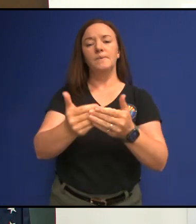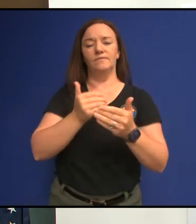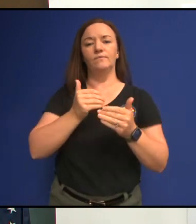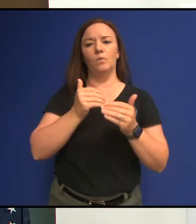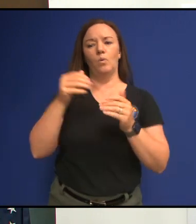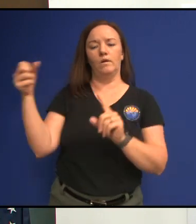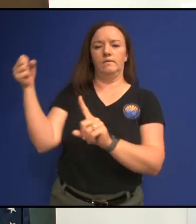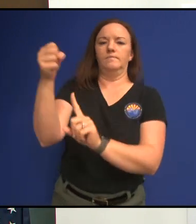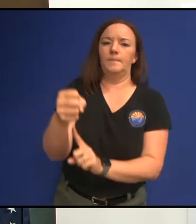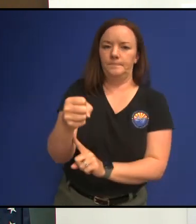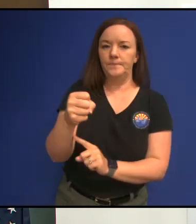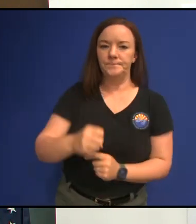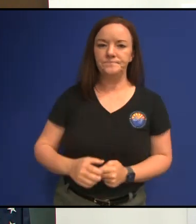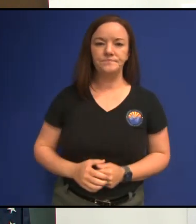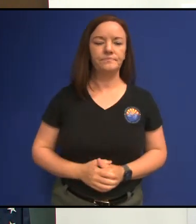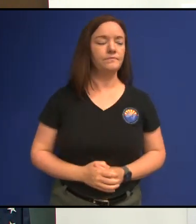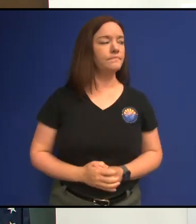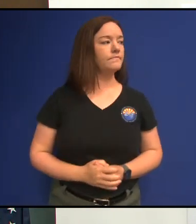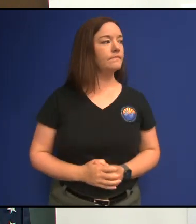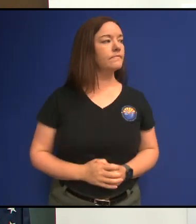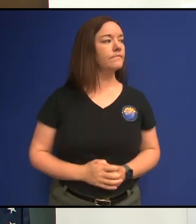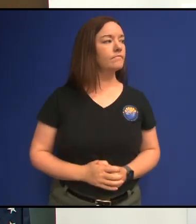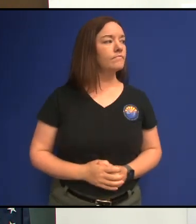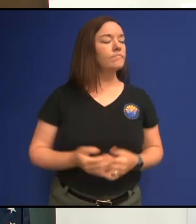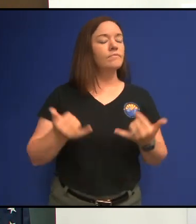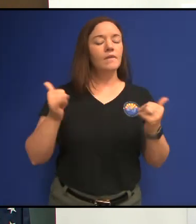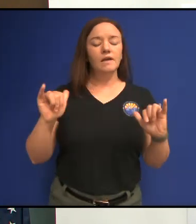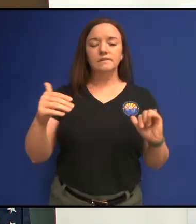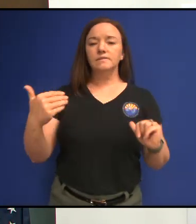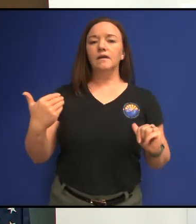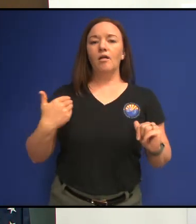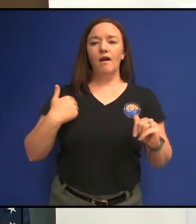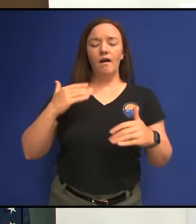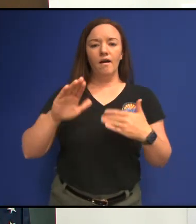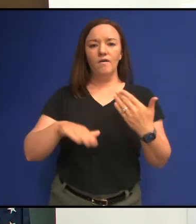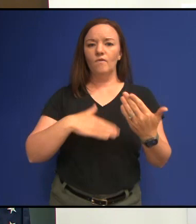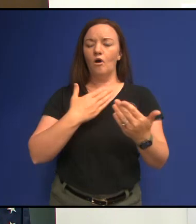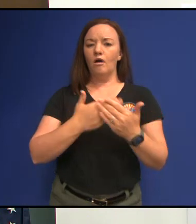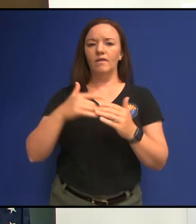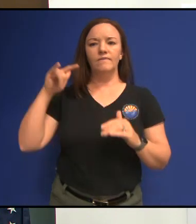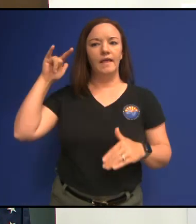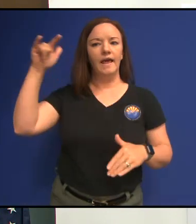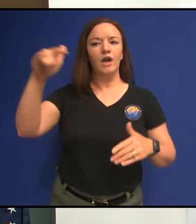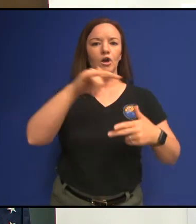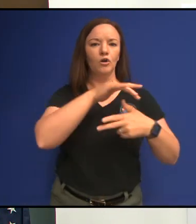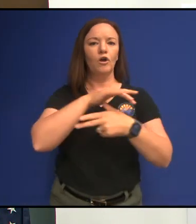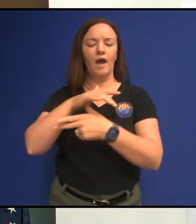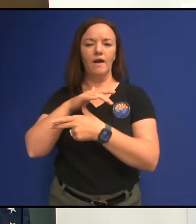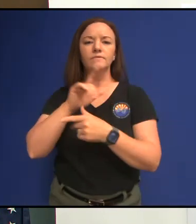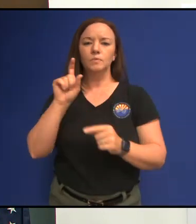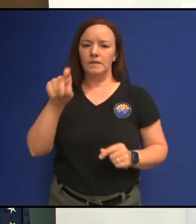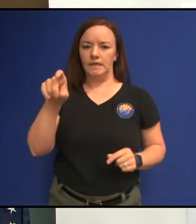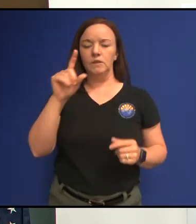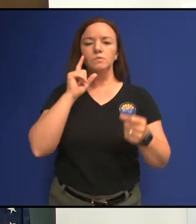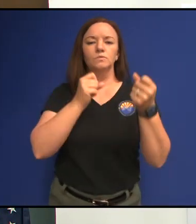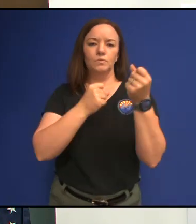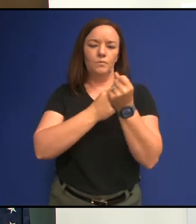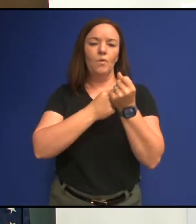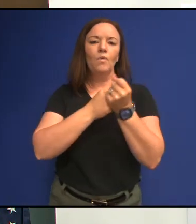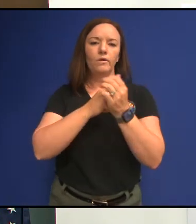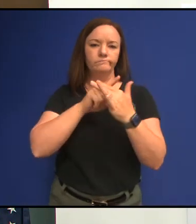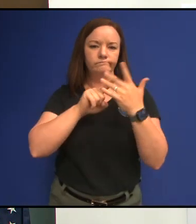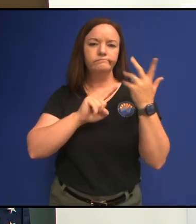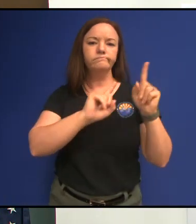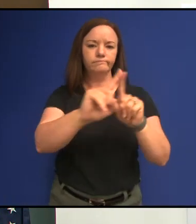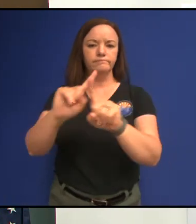in place. We still will have all the aircraft that we need to be able to support those operations. They're working